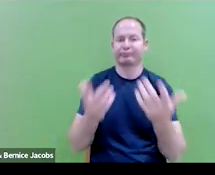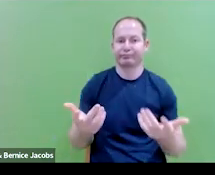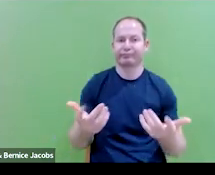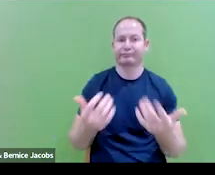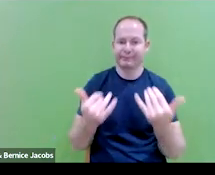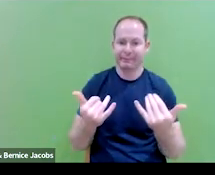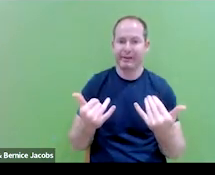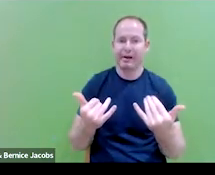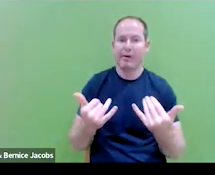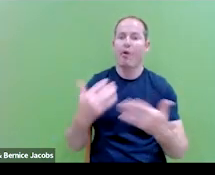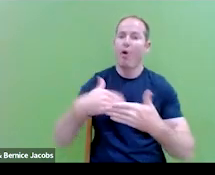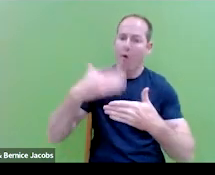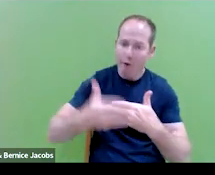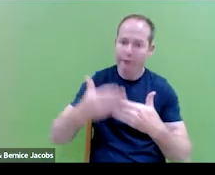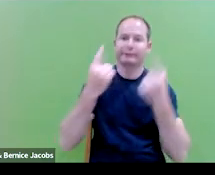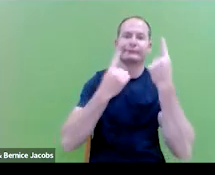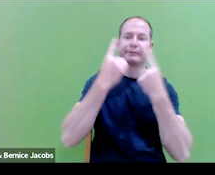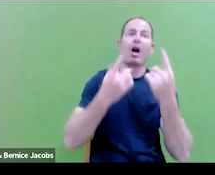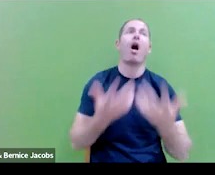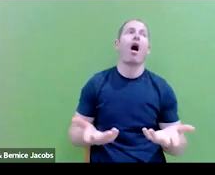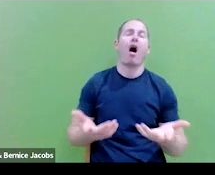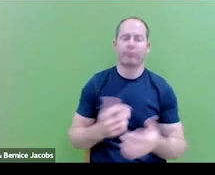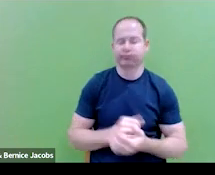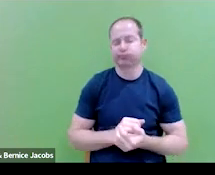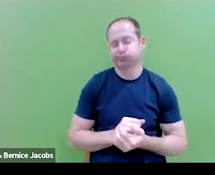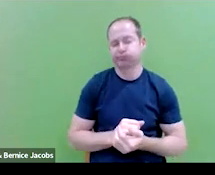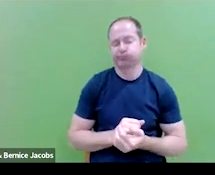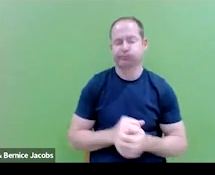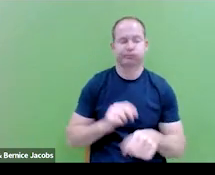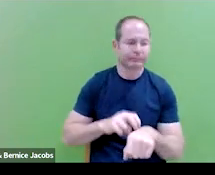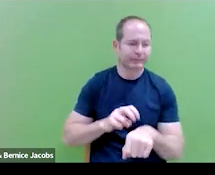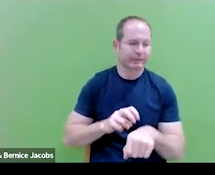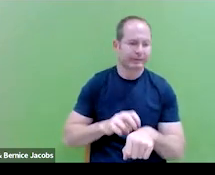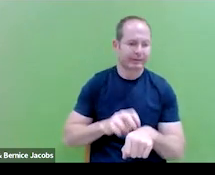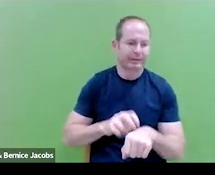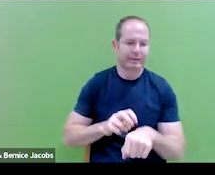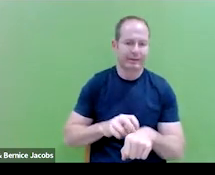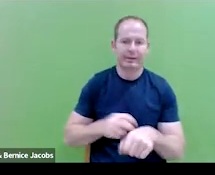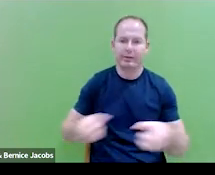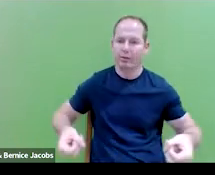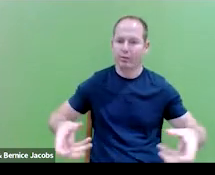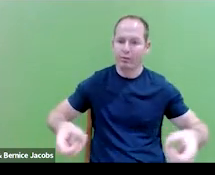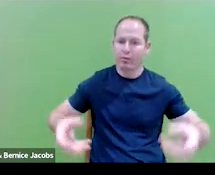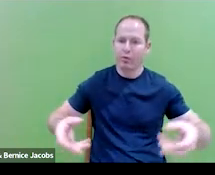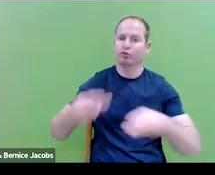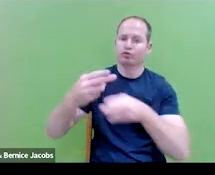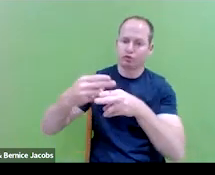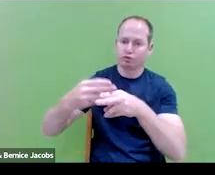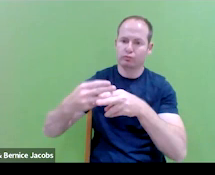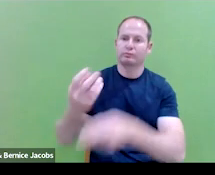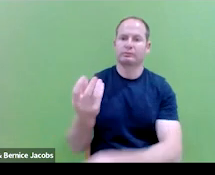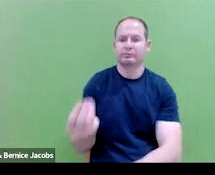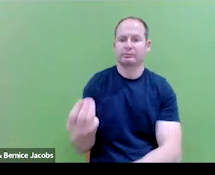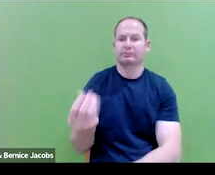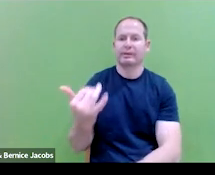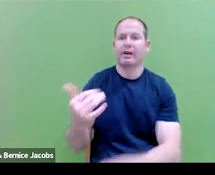as an afterthought, okay, fine, we're required to put in a wheelchair bathroom. So let's put it there on the